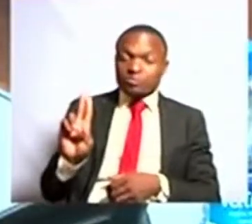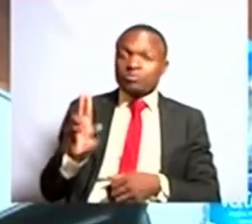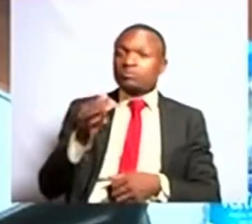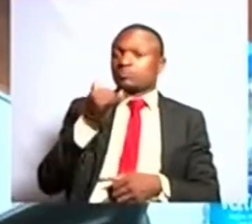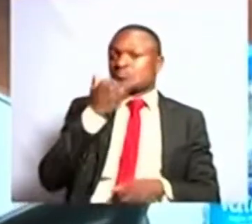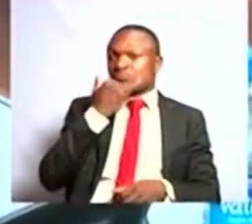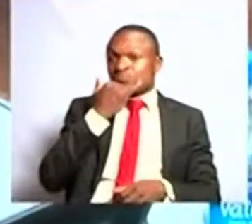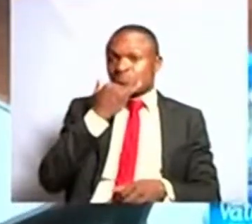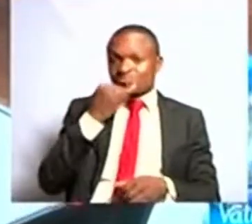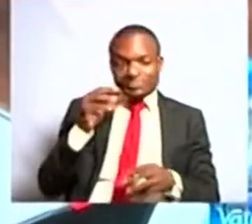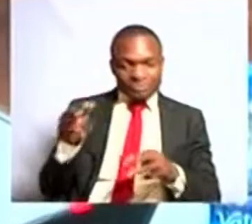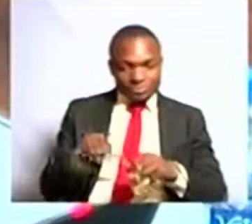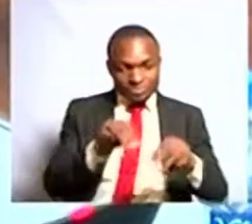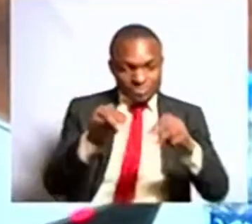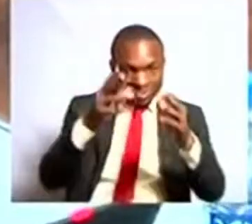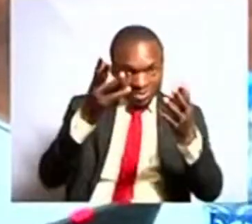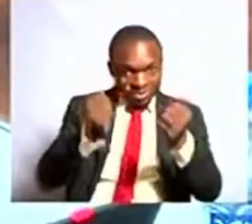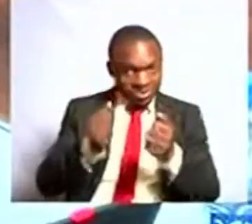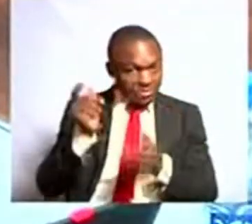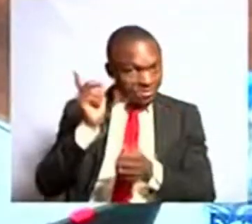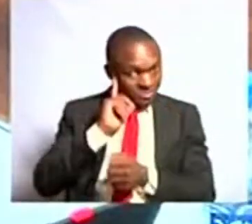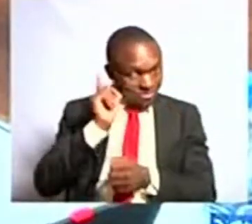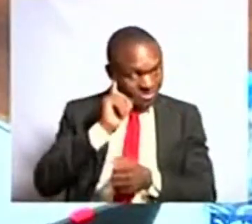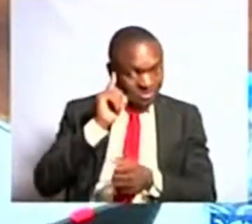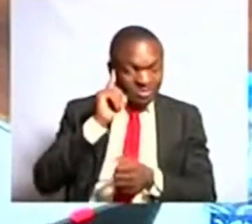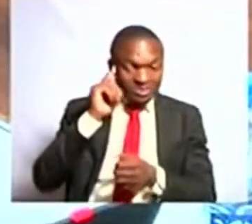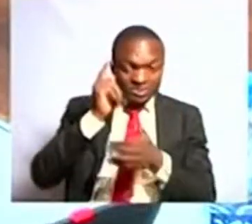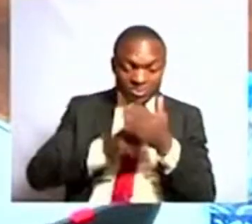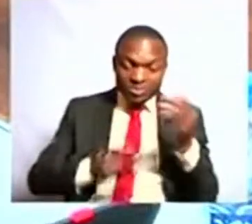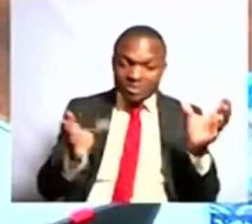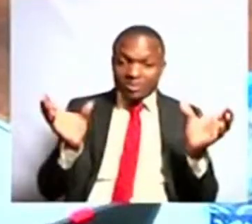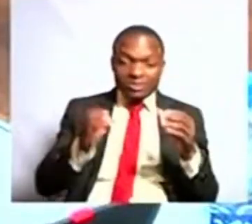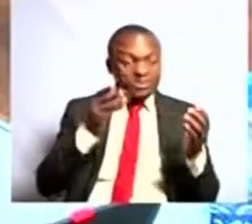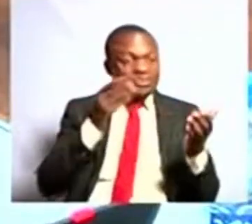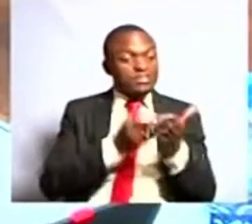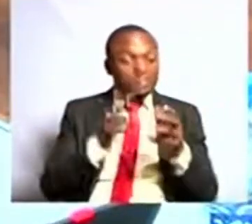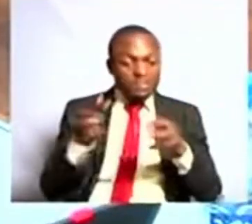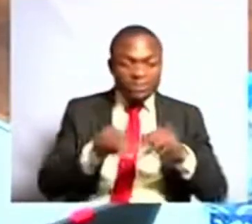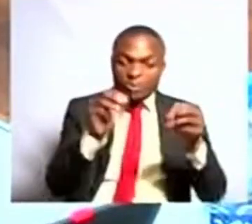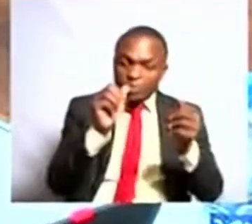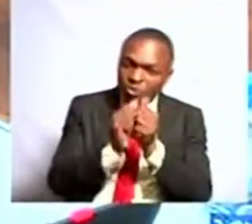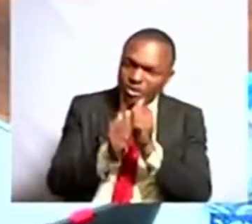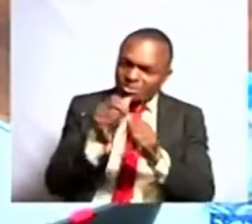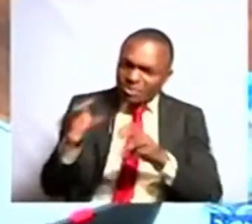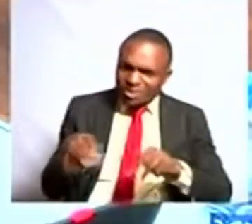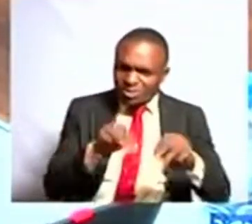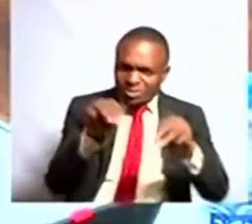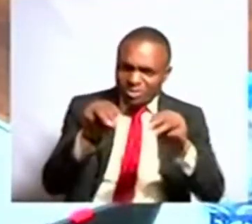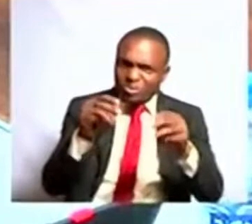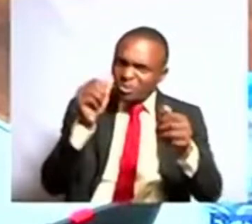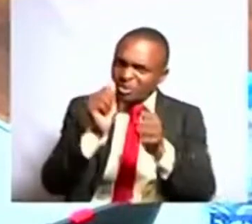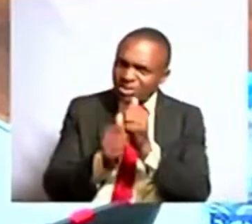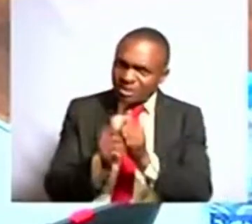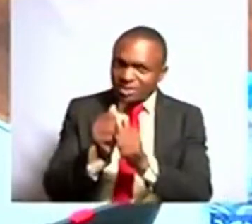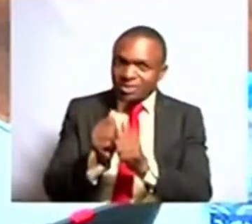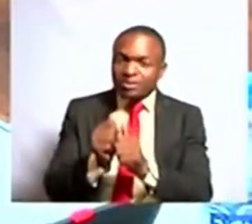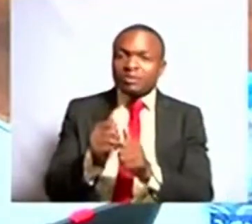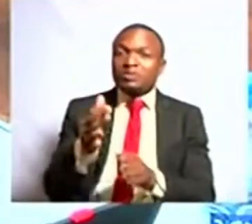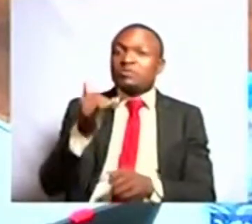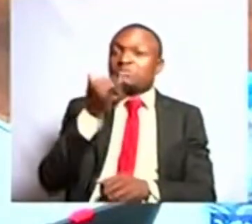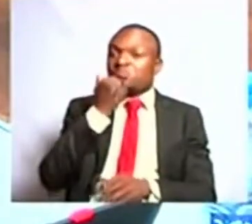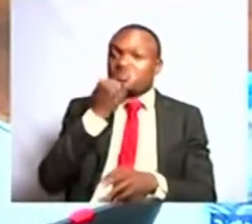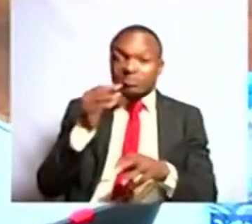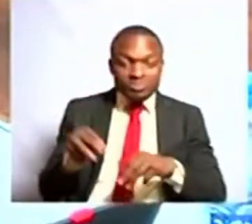method. That's what we want to hear. That's what the committee wants to hear. You're just saying this method. Which method? The inappropriate